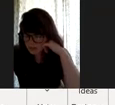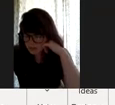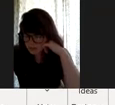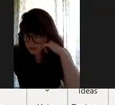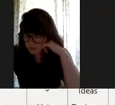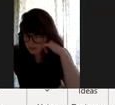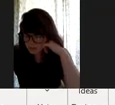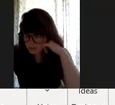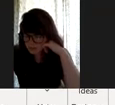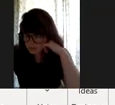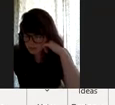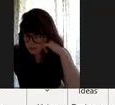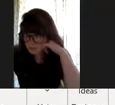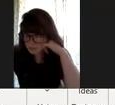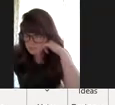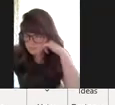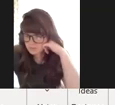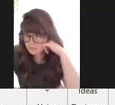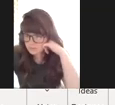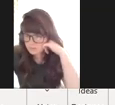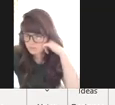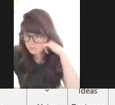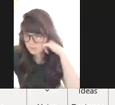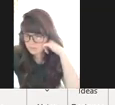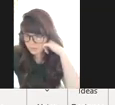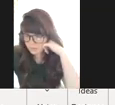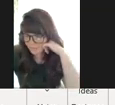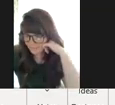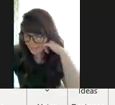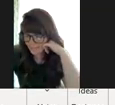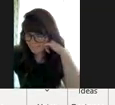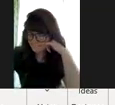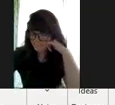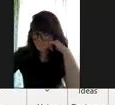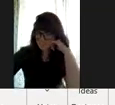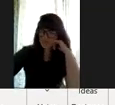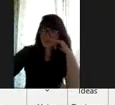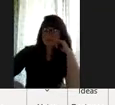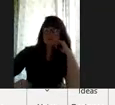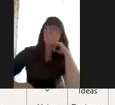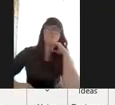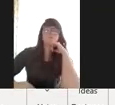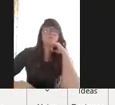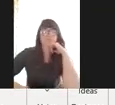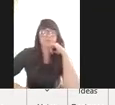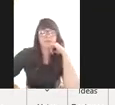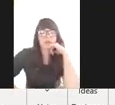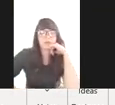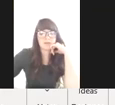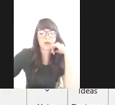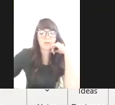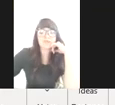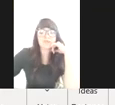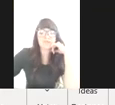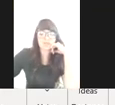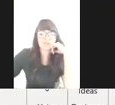so and then we were enemies. So it seems to be describing our state in Adam.